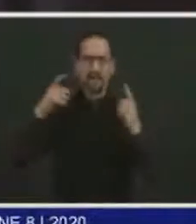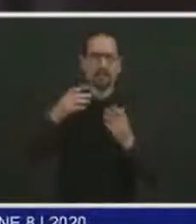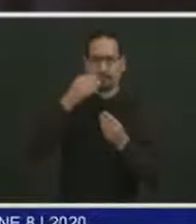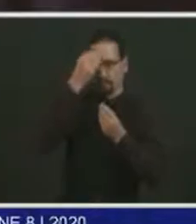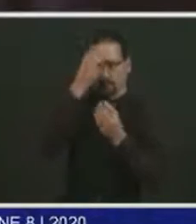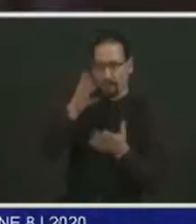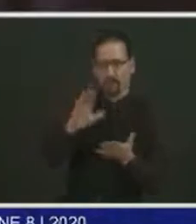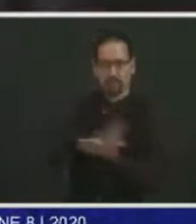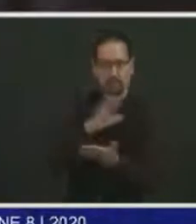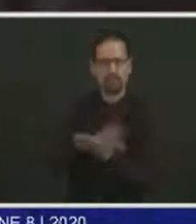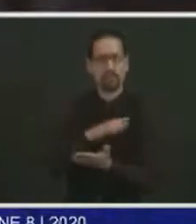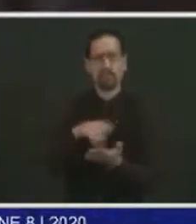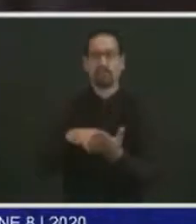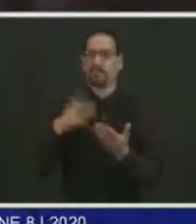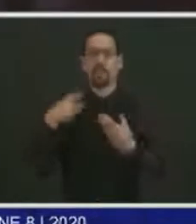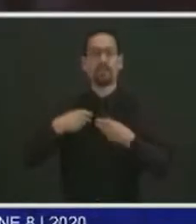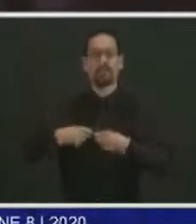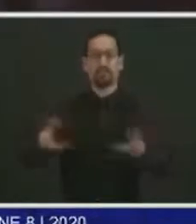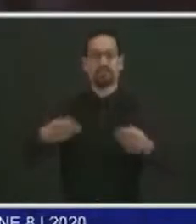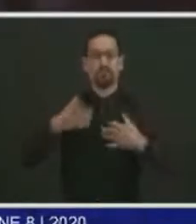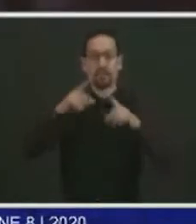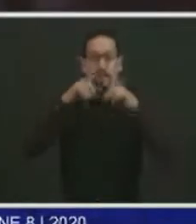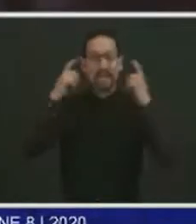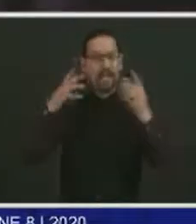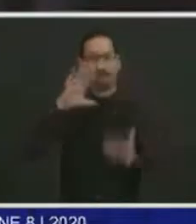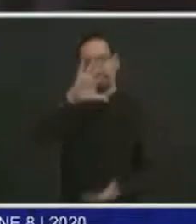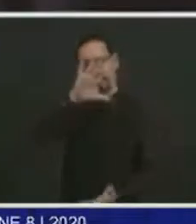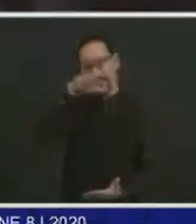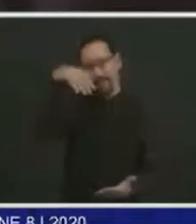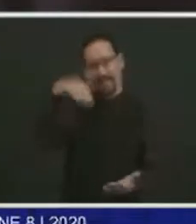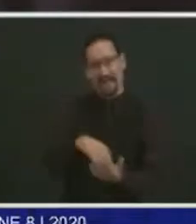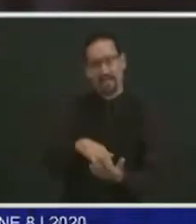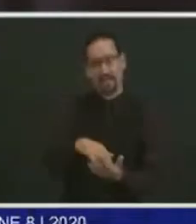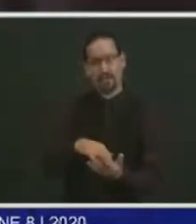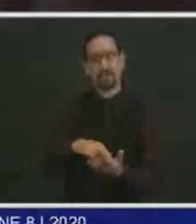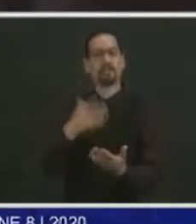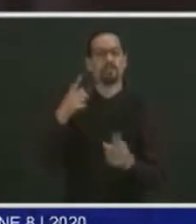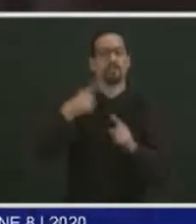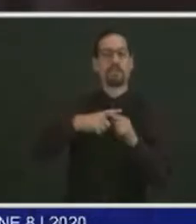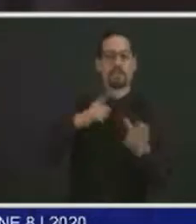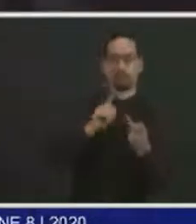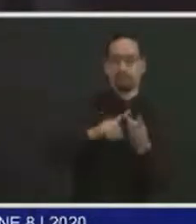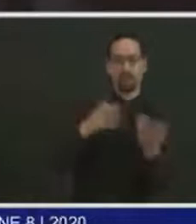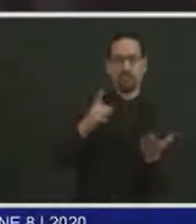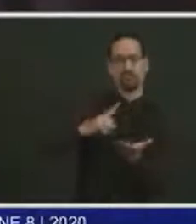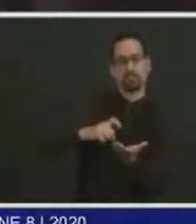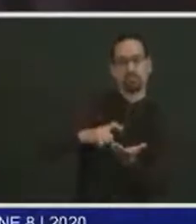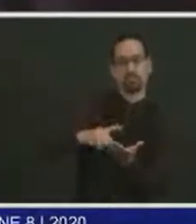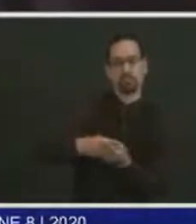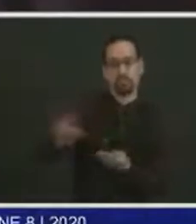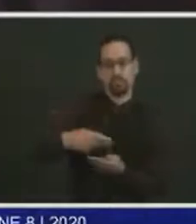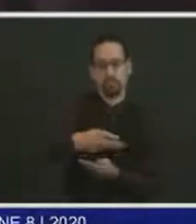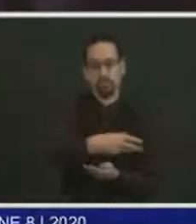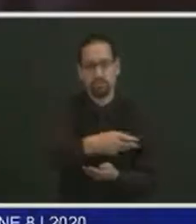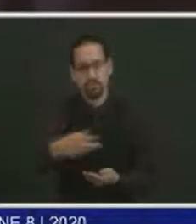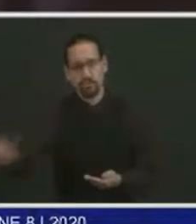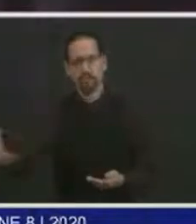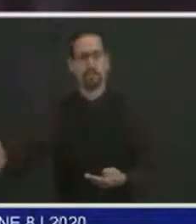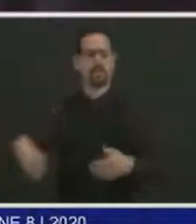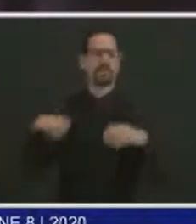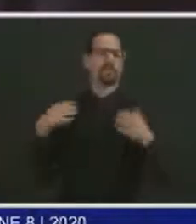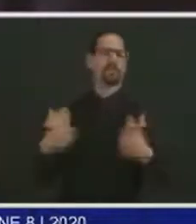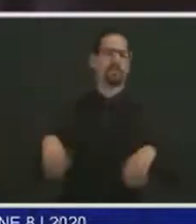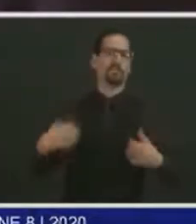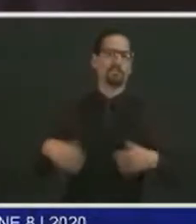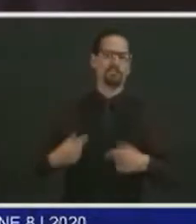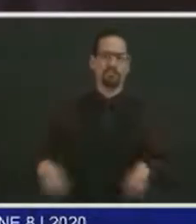hand sanitizers, and information about testing. We're thankful to all of the partners who joined